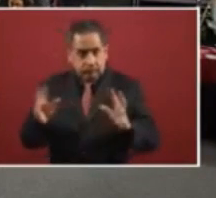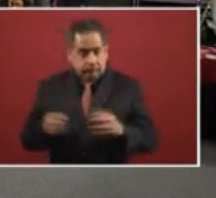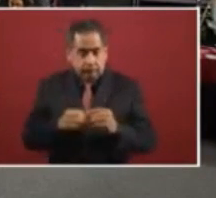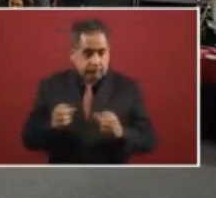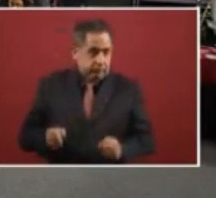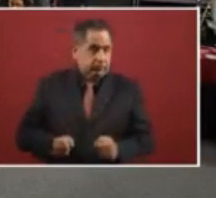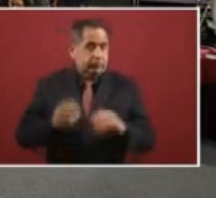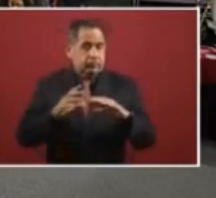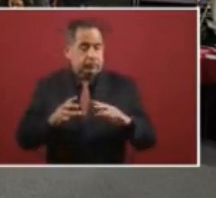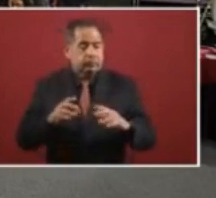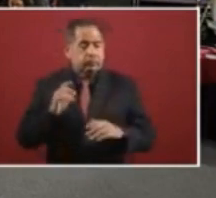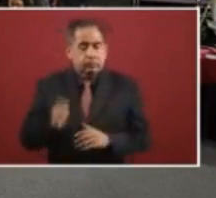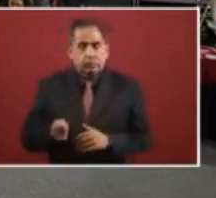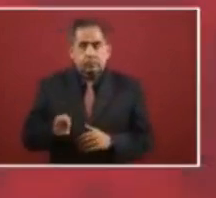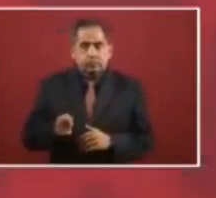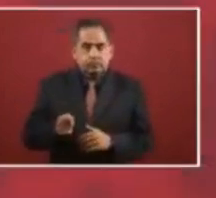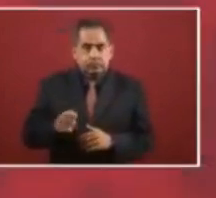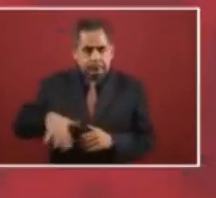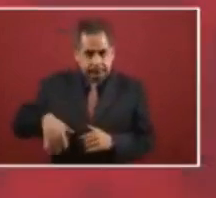means,